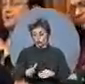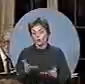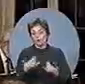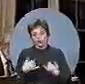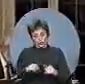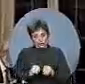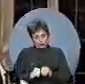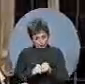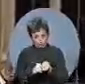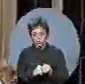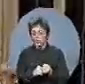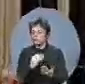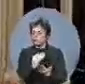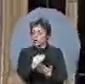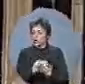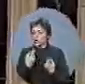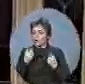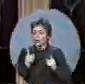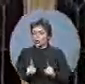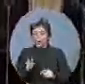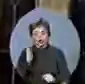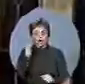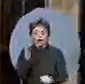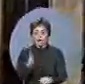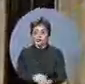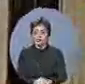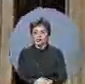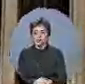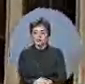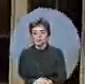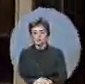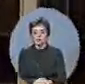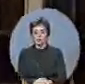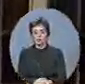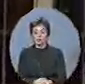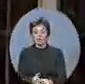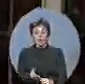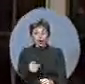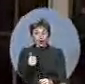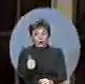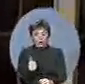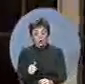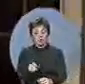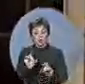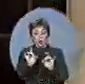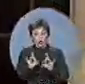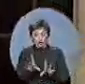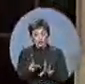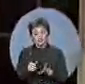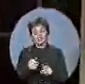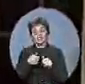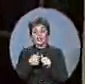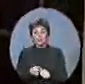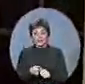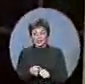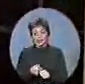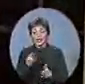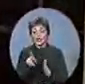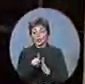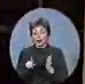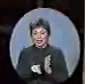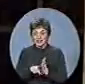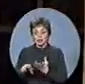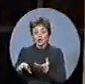ahead. Honourable Member for Rosemont-La Petite Patrie. After refusing to apply the principle